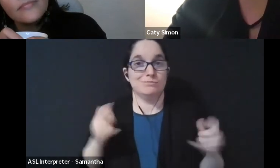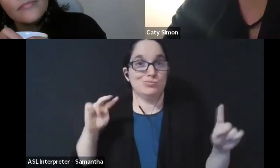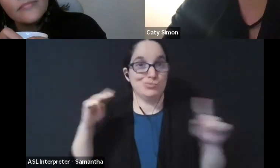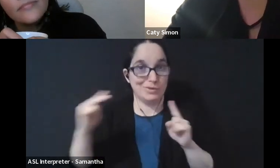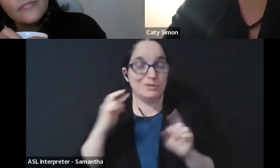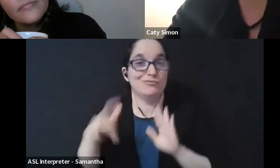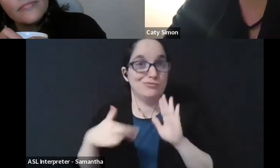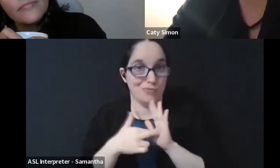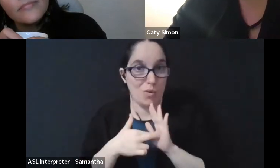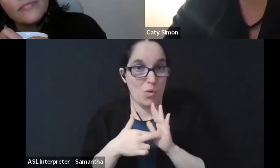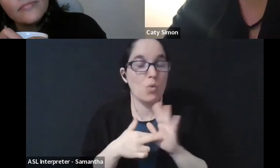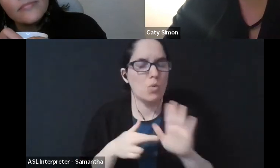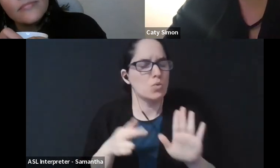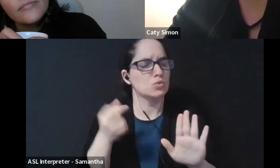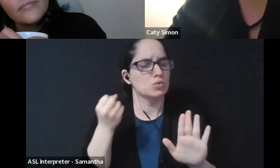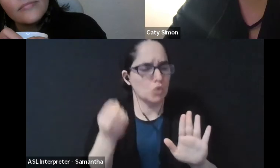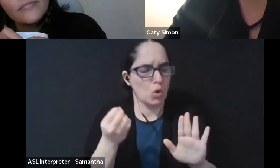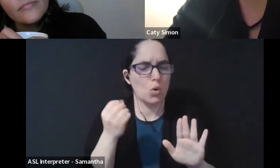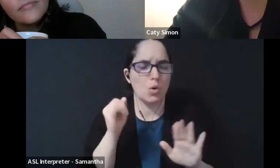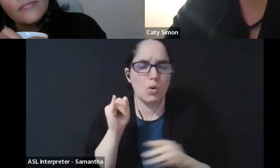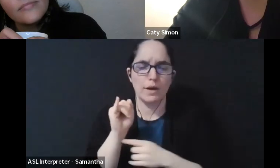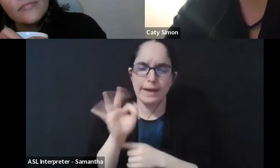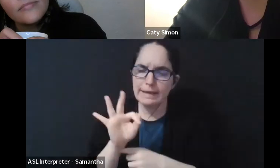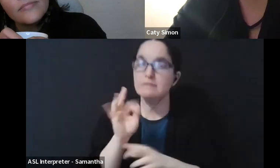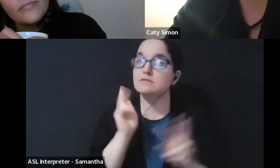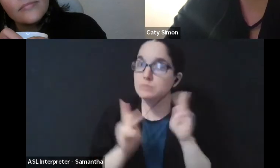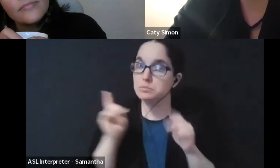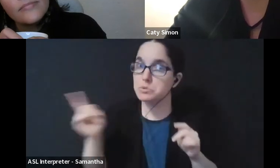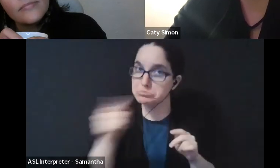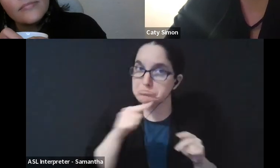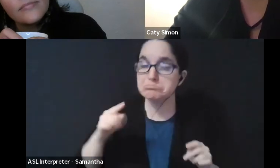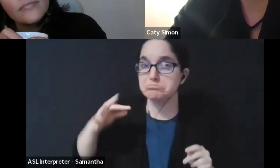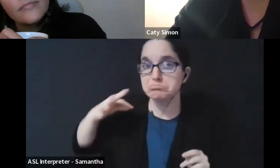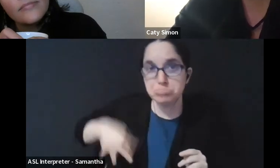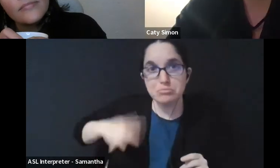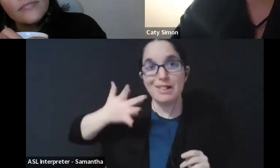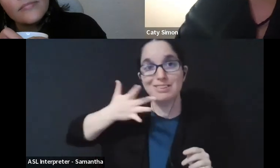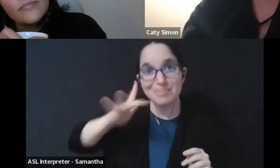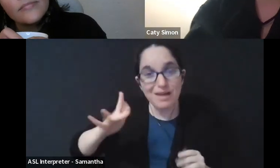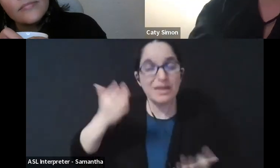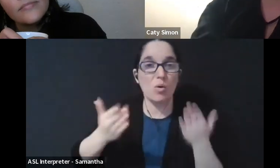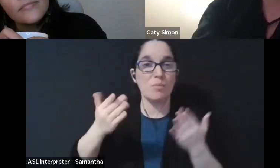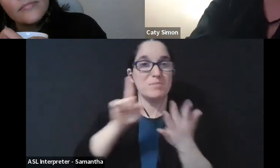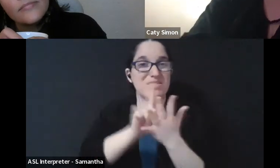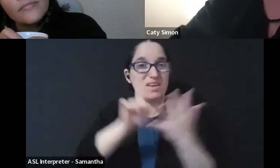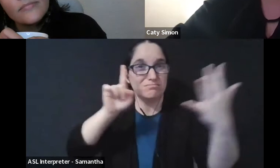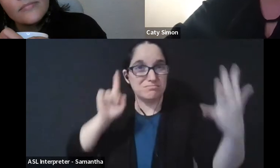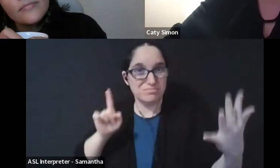like, people are privileged and marginalized in like many